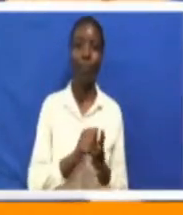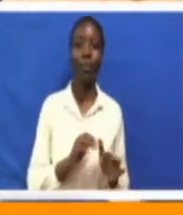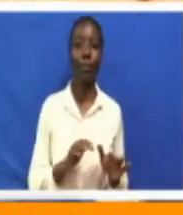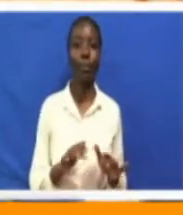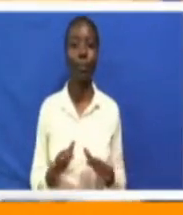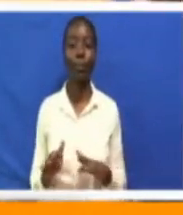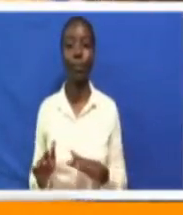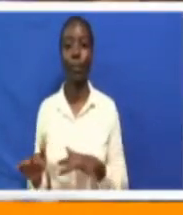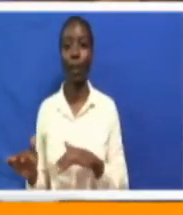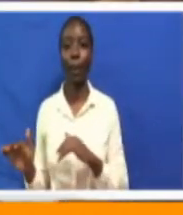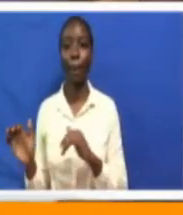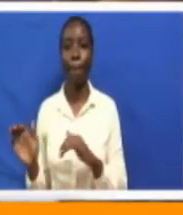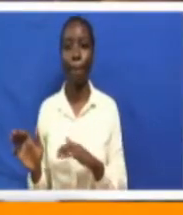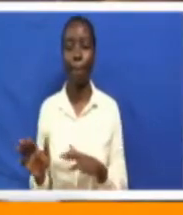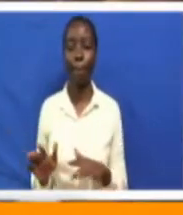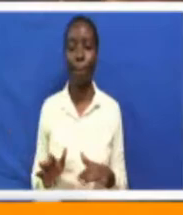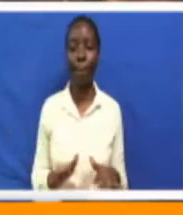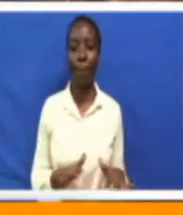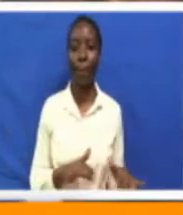thank you